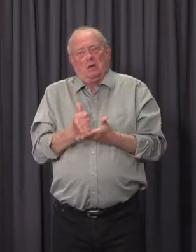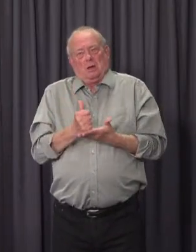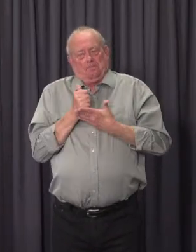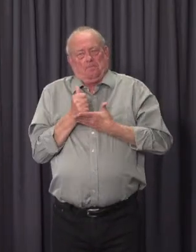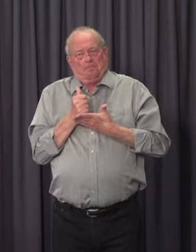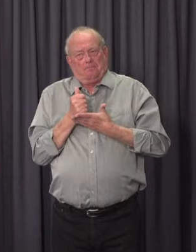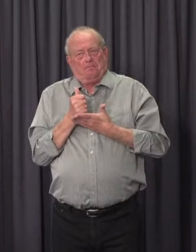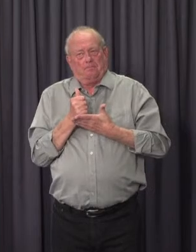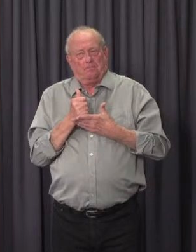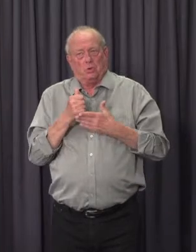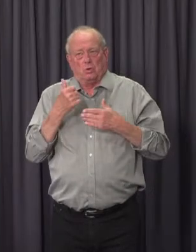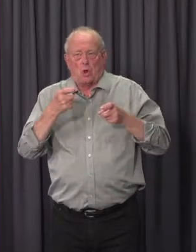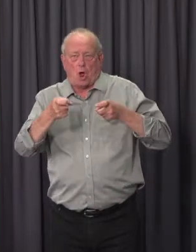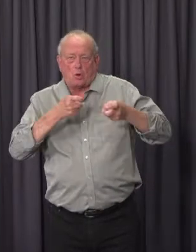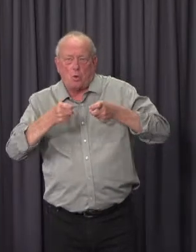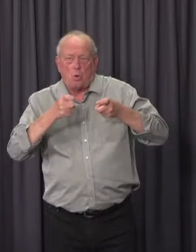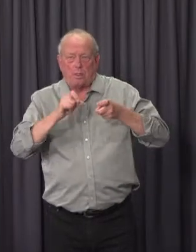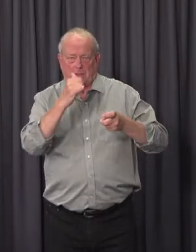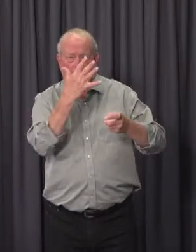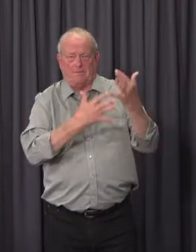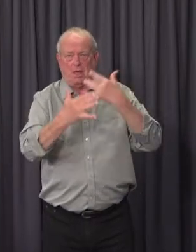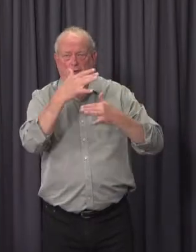behave.